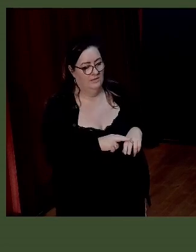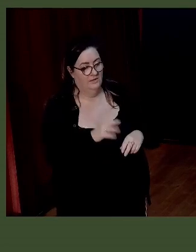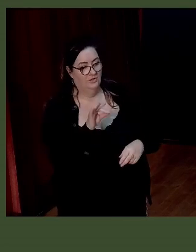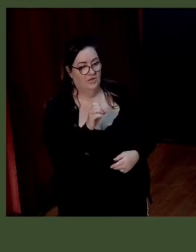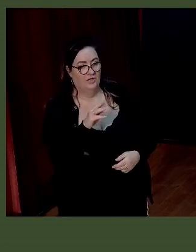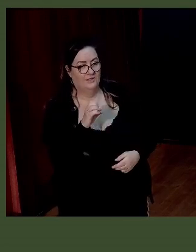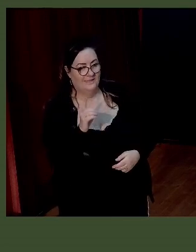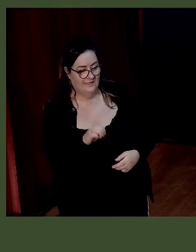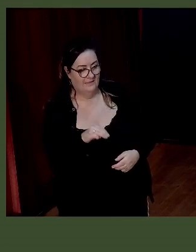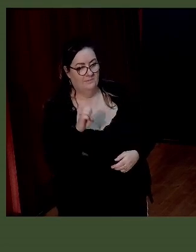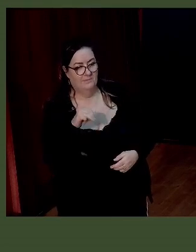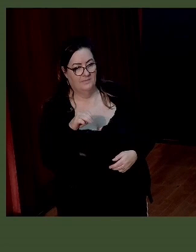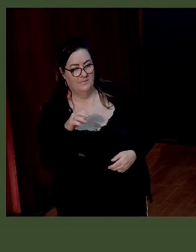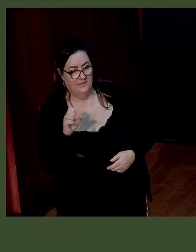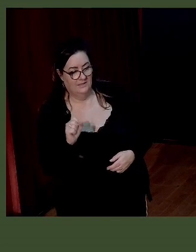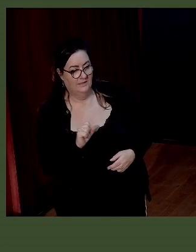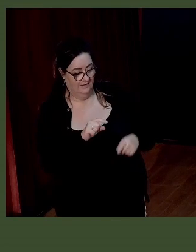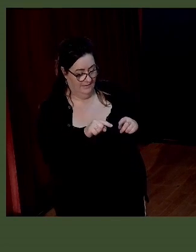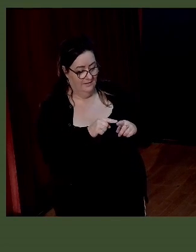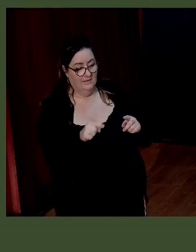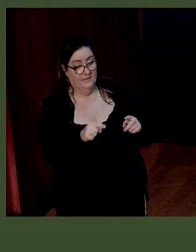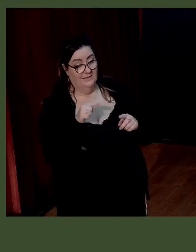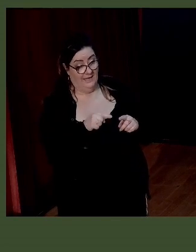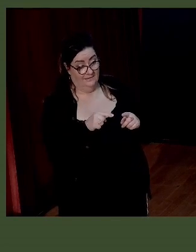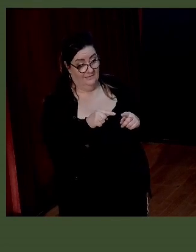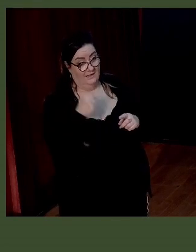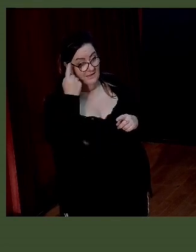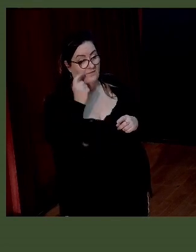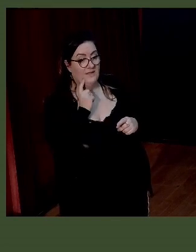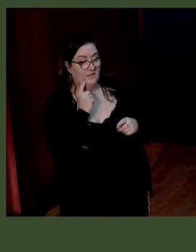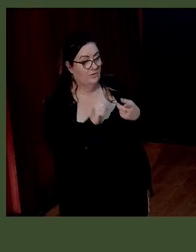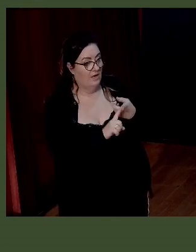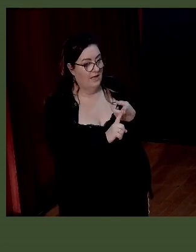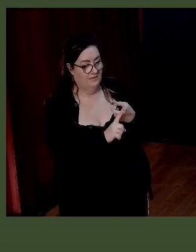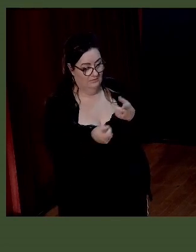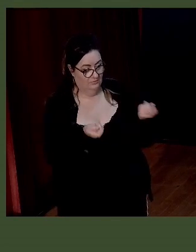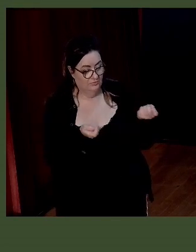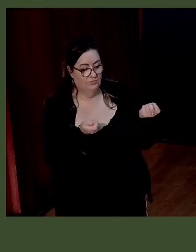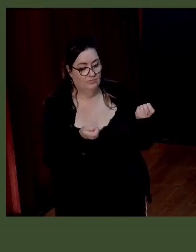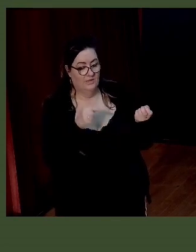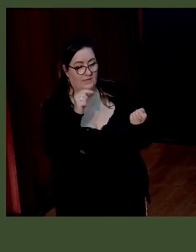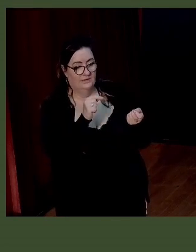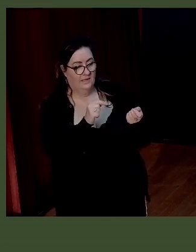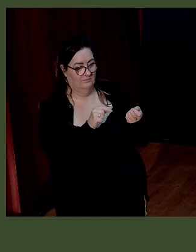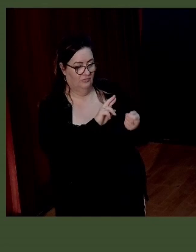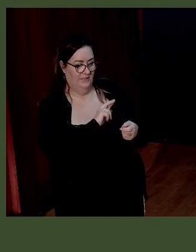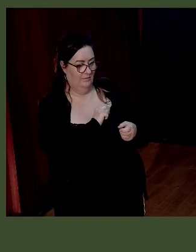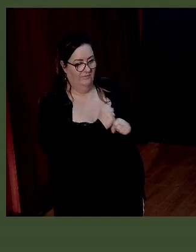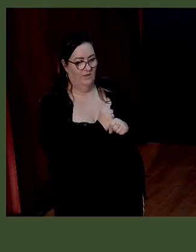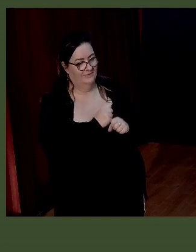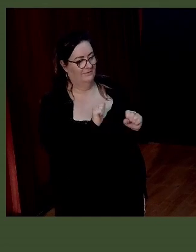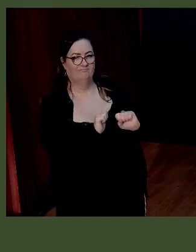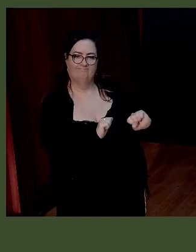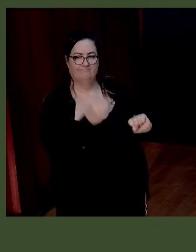Meaney, in a post-colonial Southern Ireland, this particular construction of sexual and familial role became the very substance of what it meant